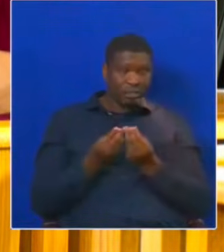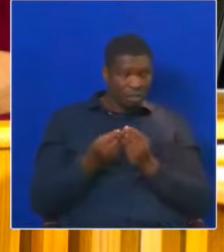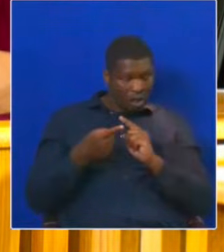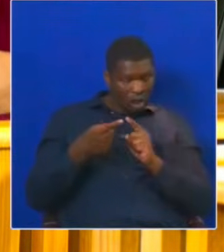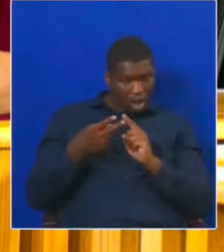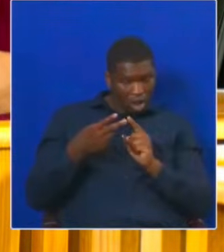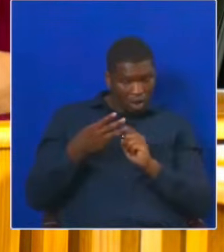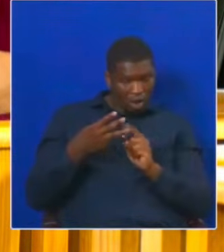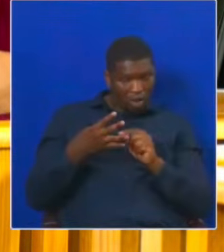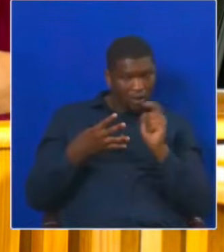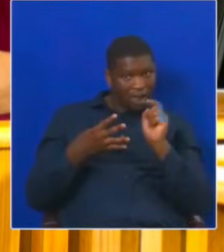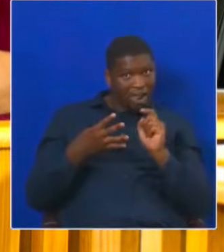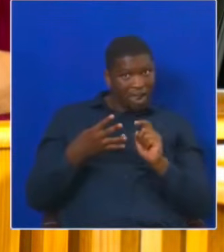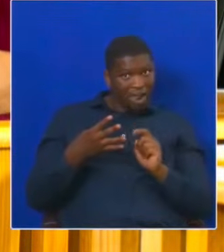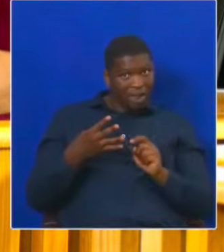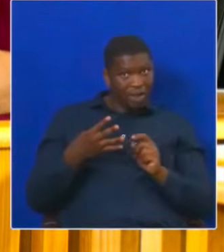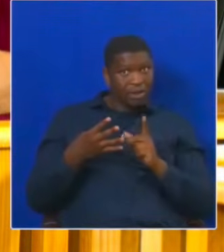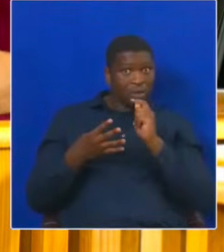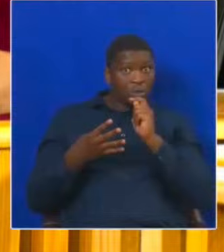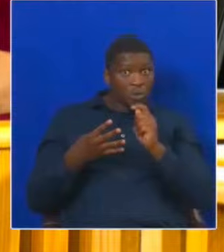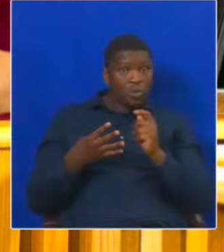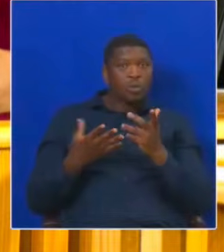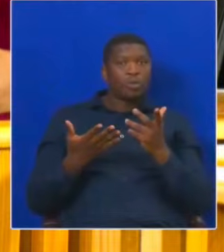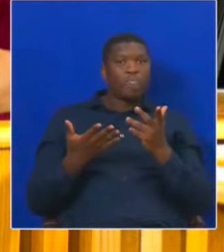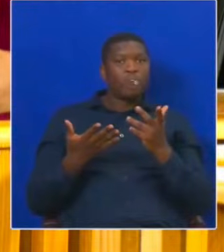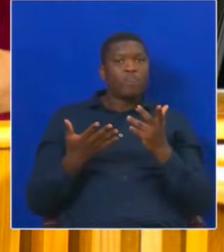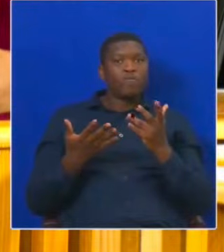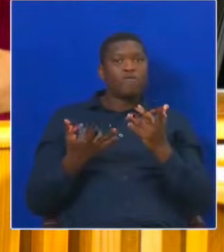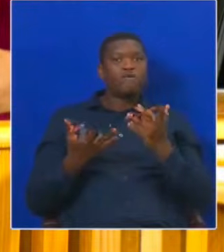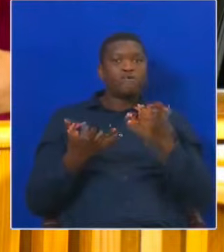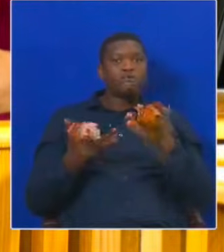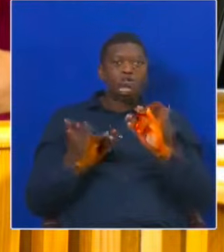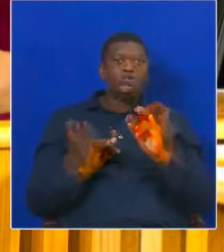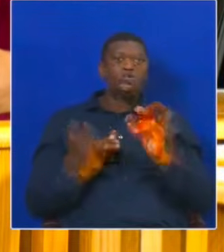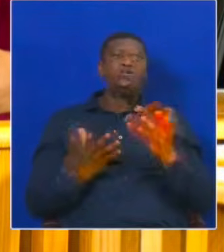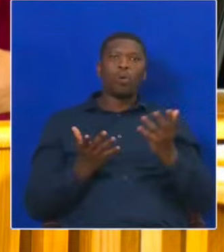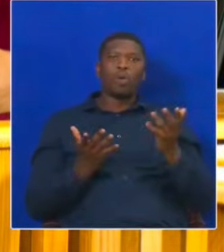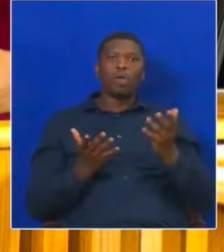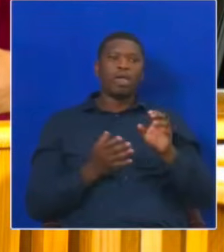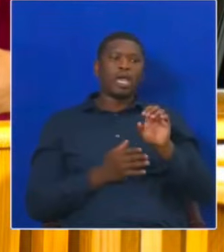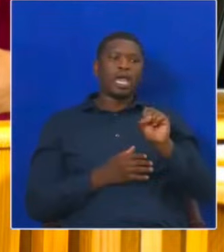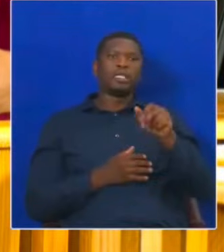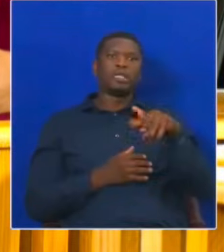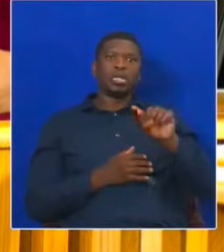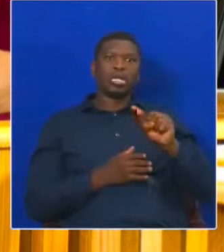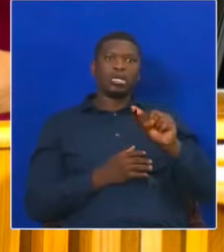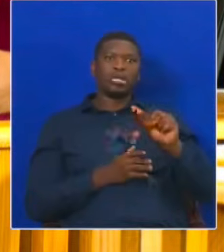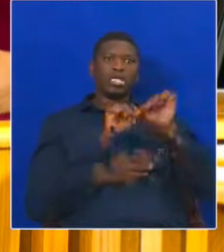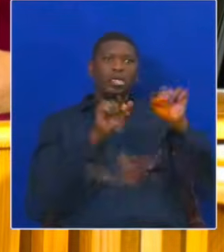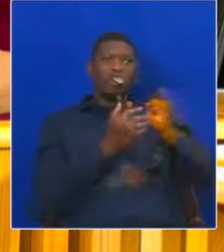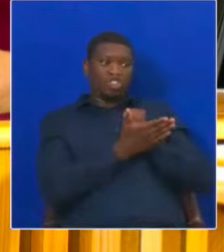were reflected on the SAP 13 register. Therefore,